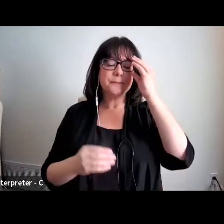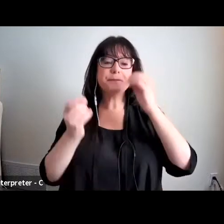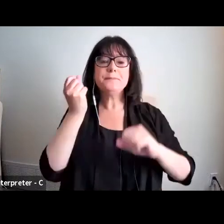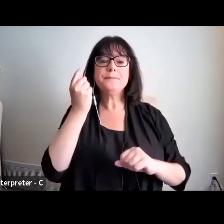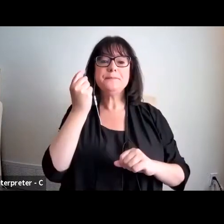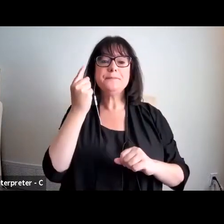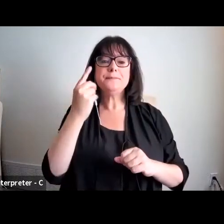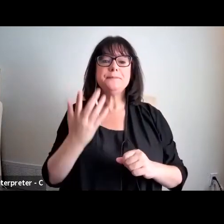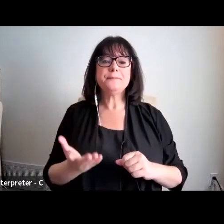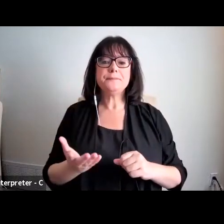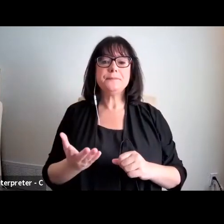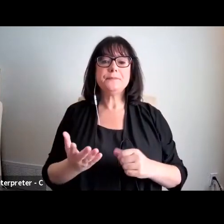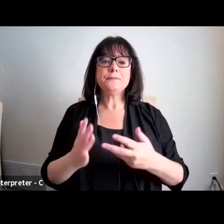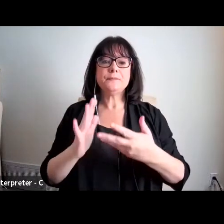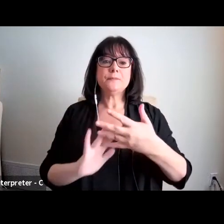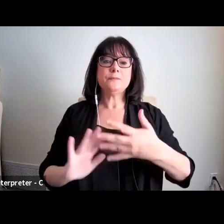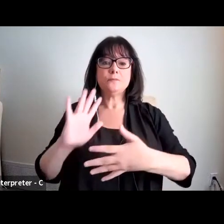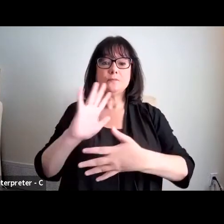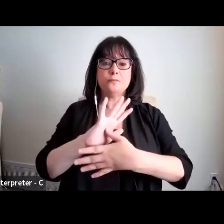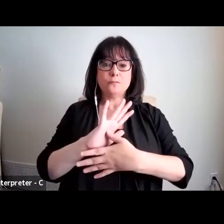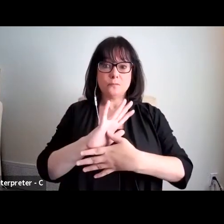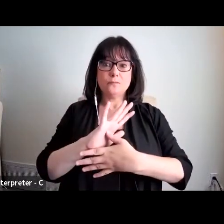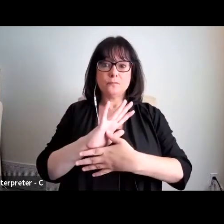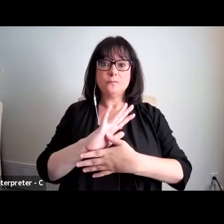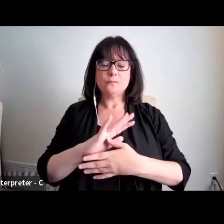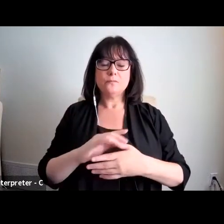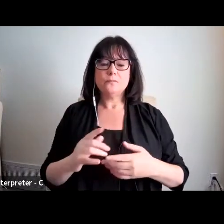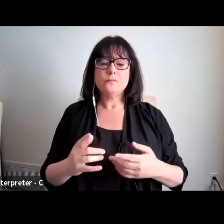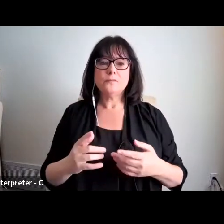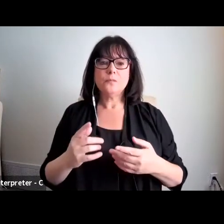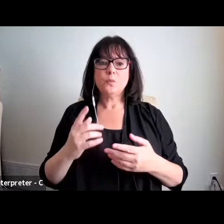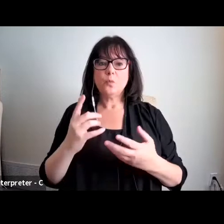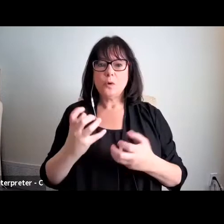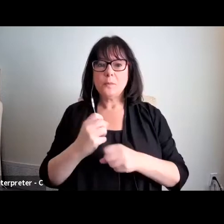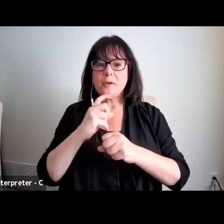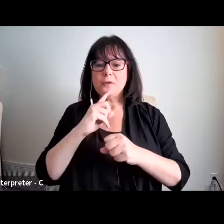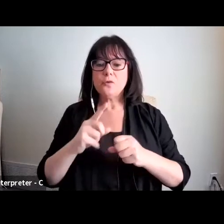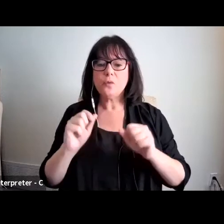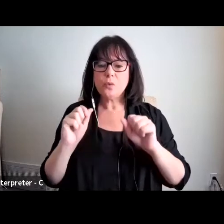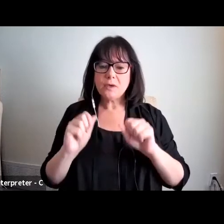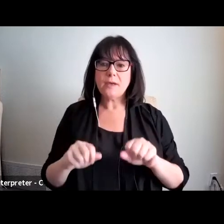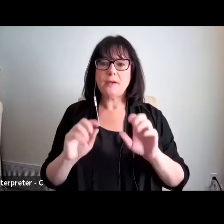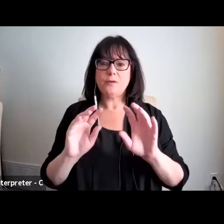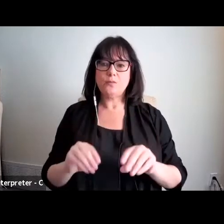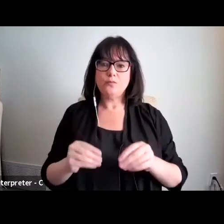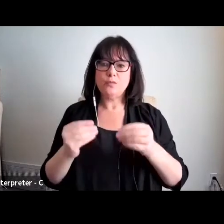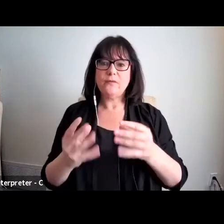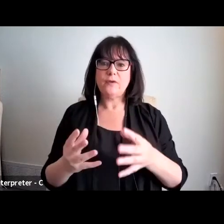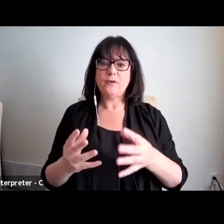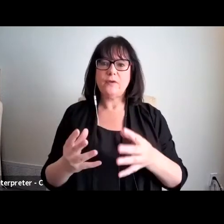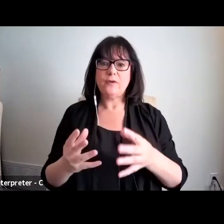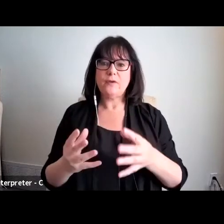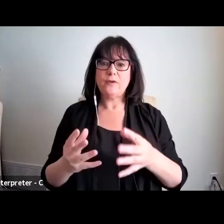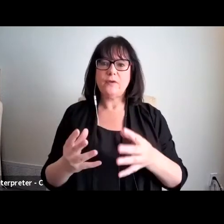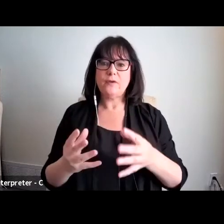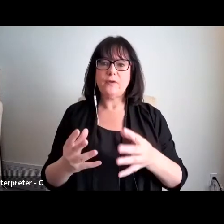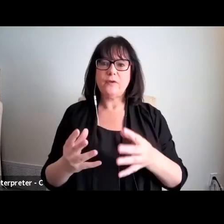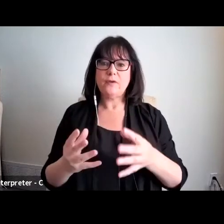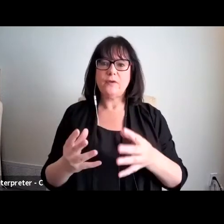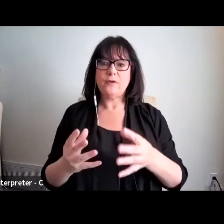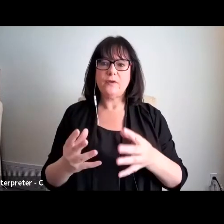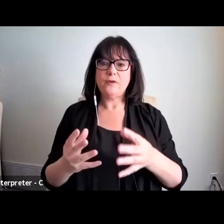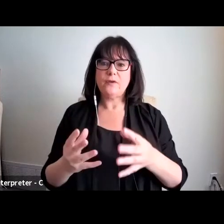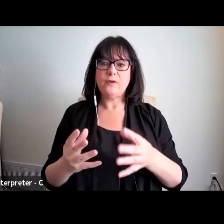required services in order to make sure that we can fulfill the core teaching and research activities of the